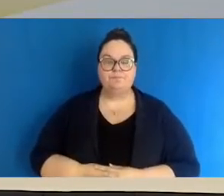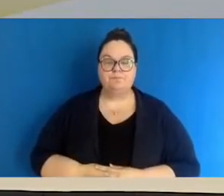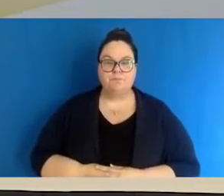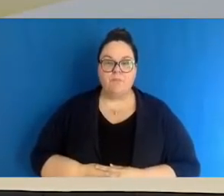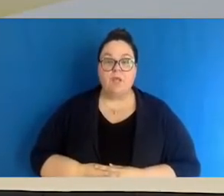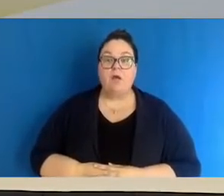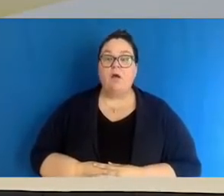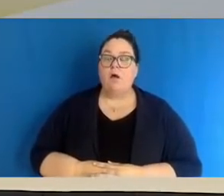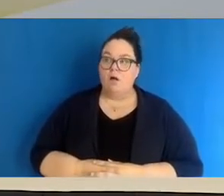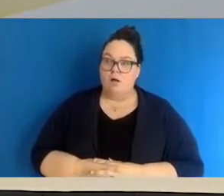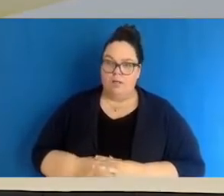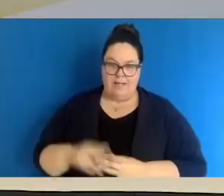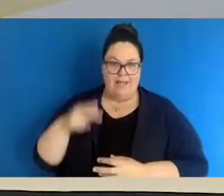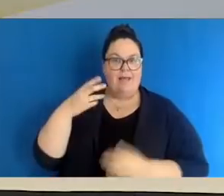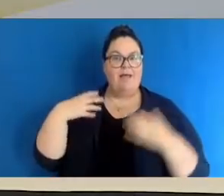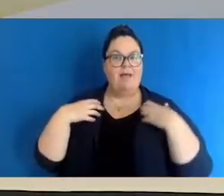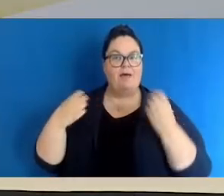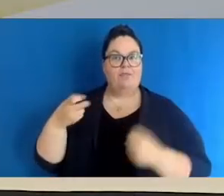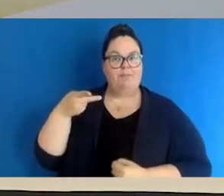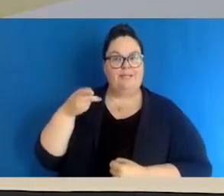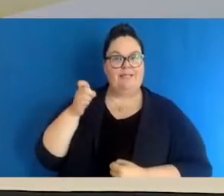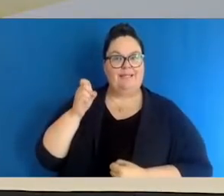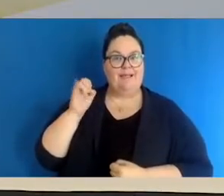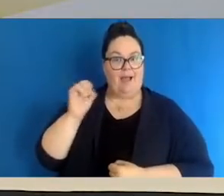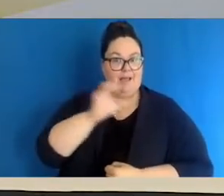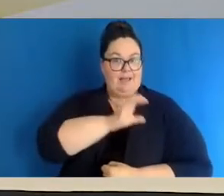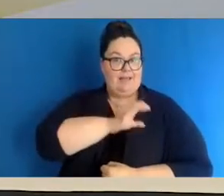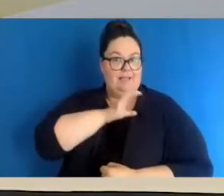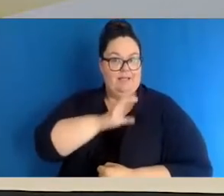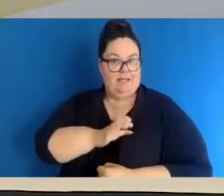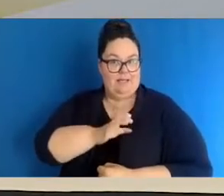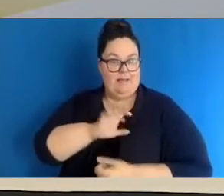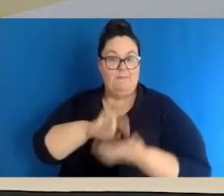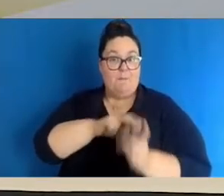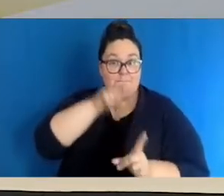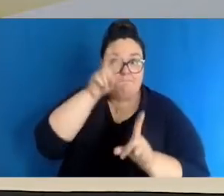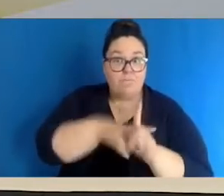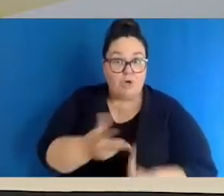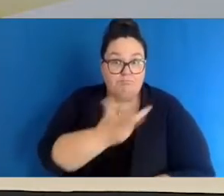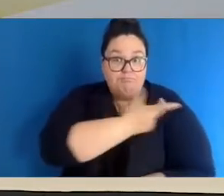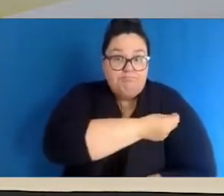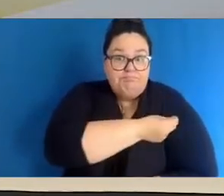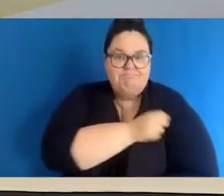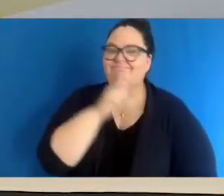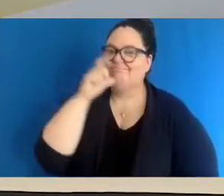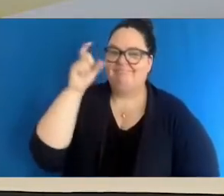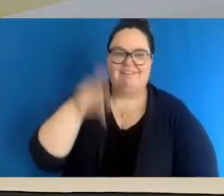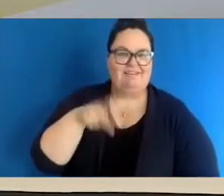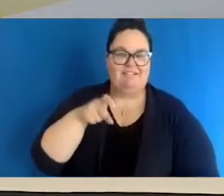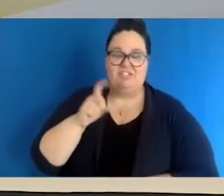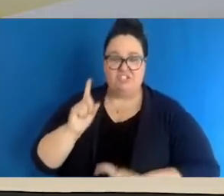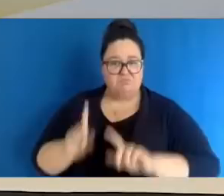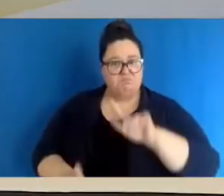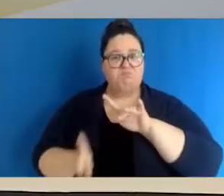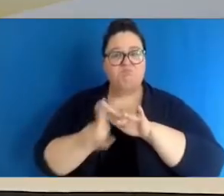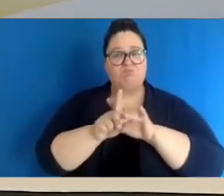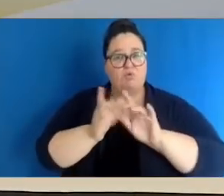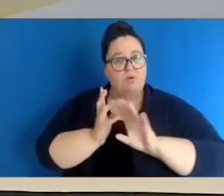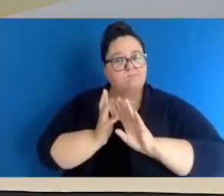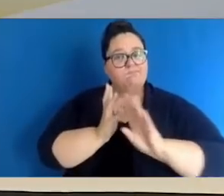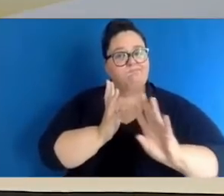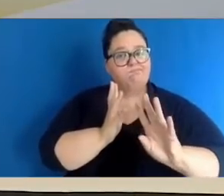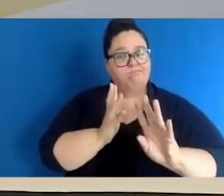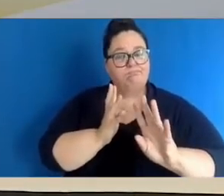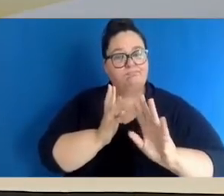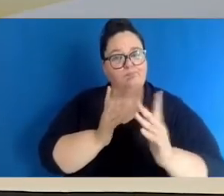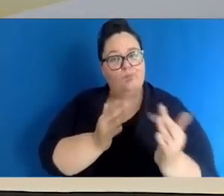All health PI clinics are now accepting walk-ins, meaning you do not need an appointment. And certainly check the